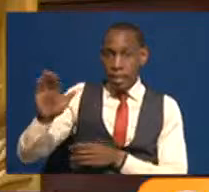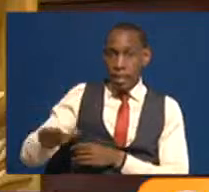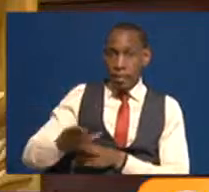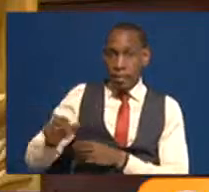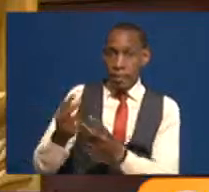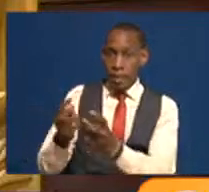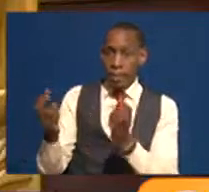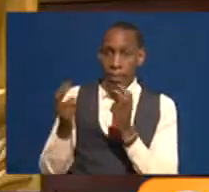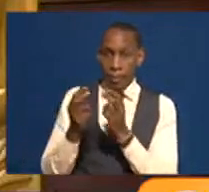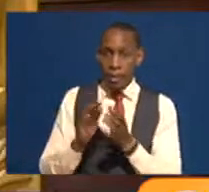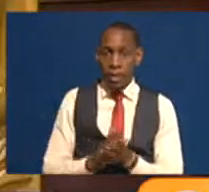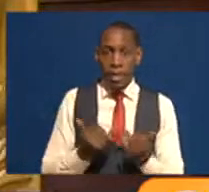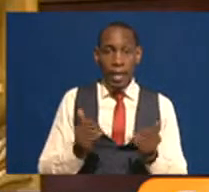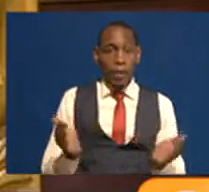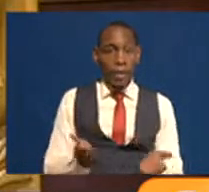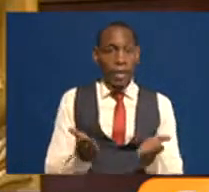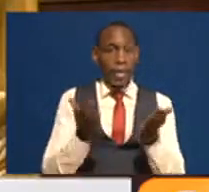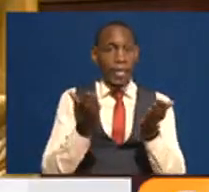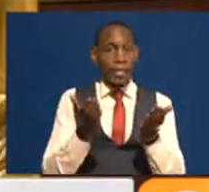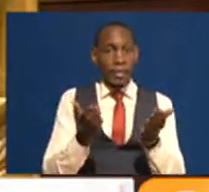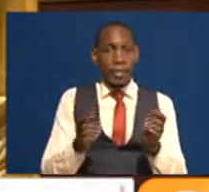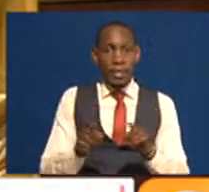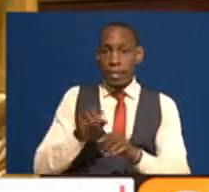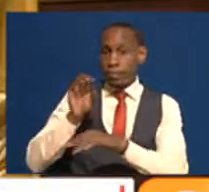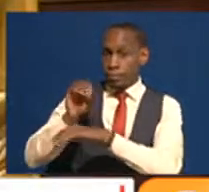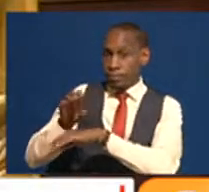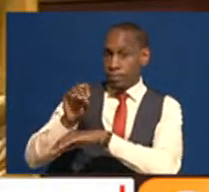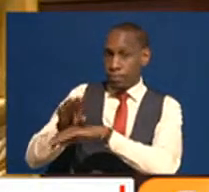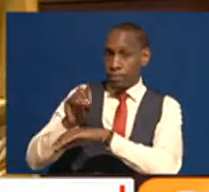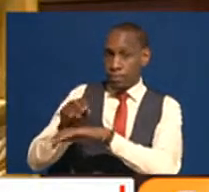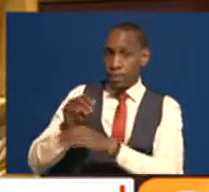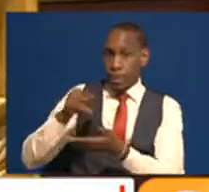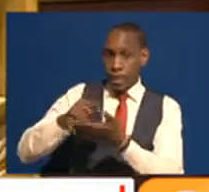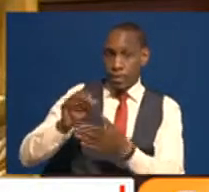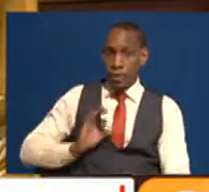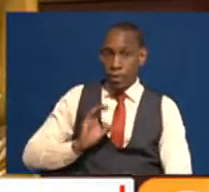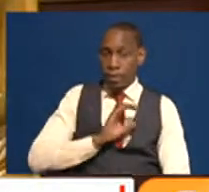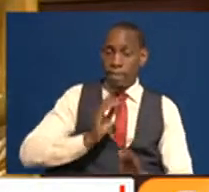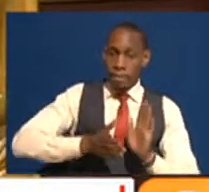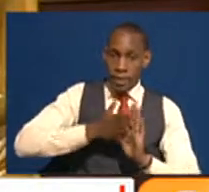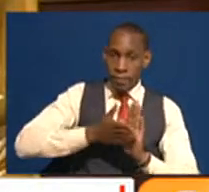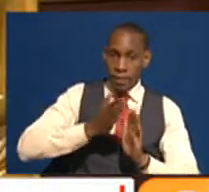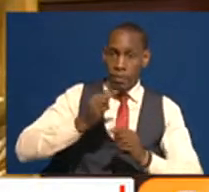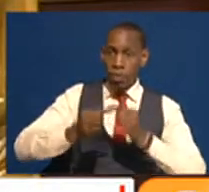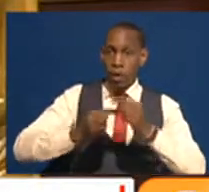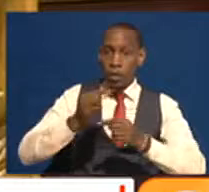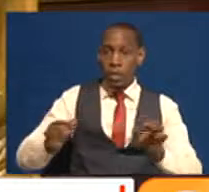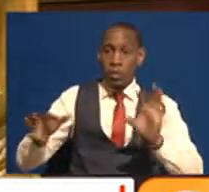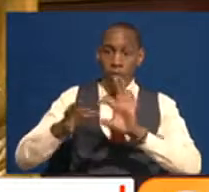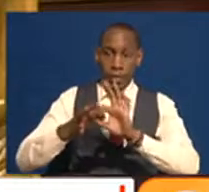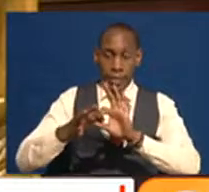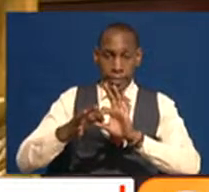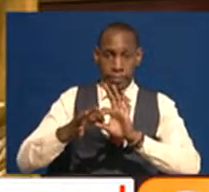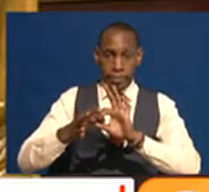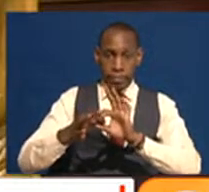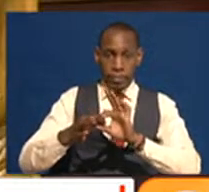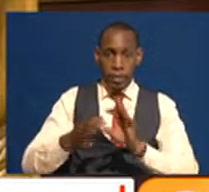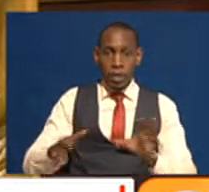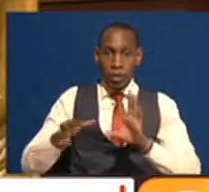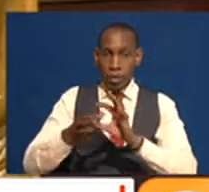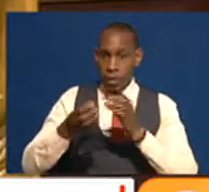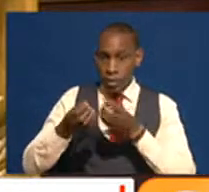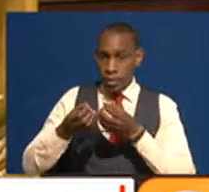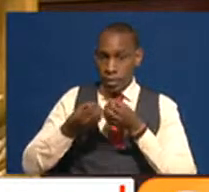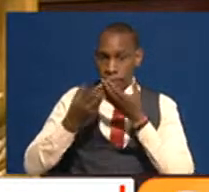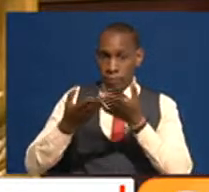plenary. Therefore, urge the and advise the concerned committees to expeditiously proceed jointly to jointly notify